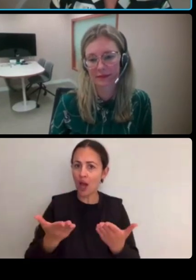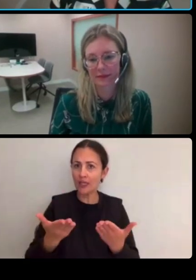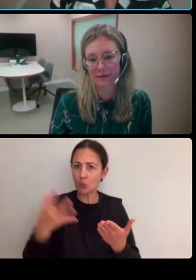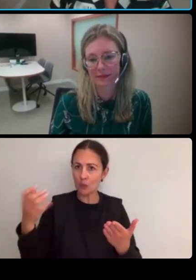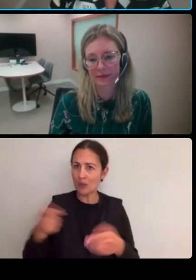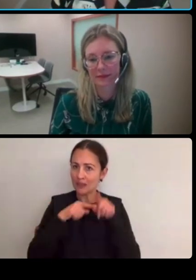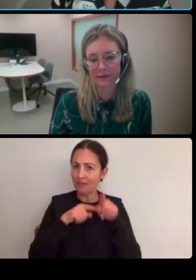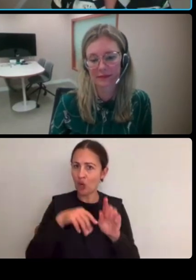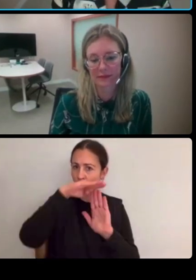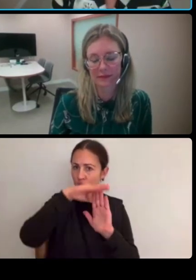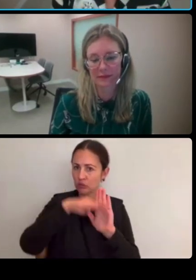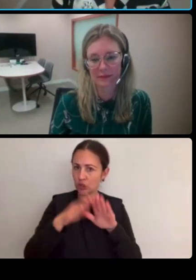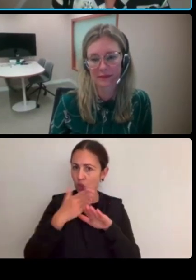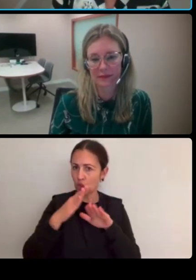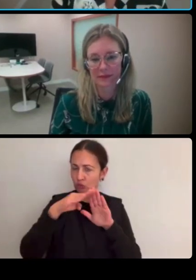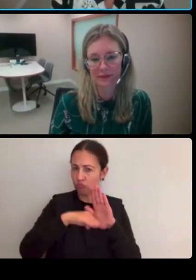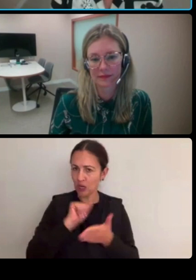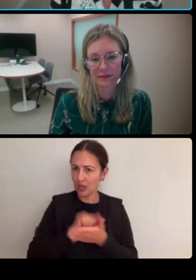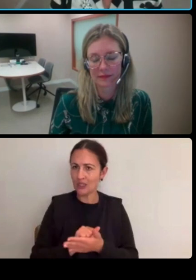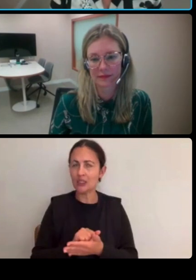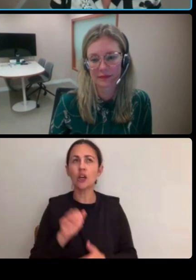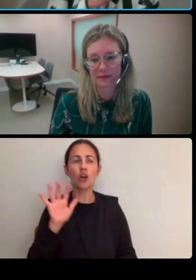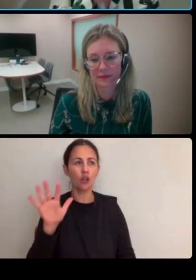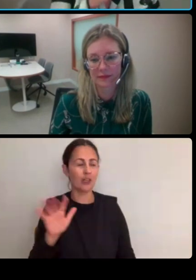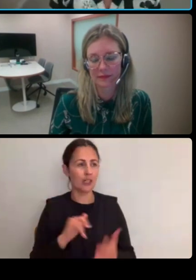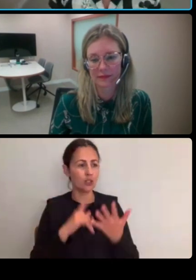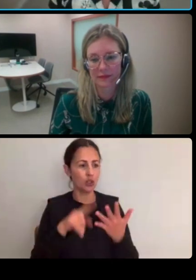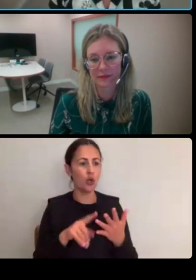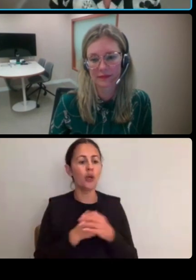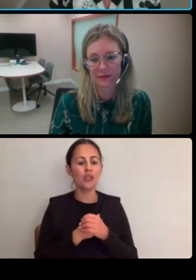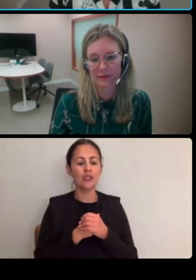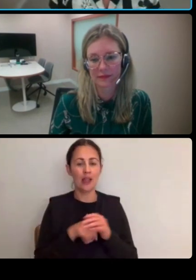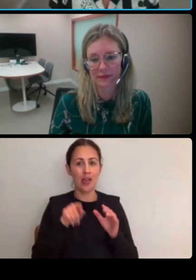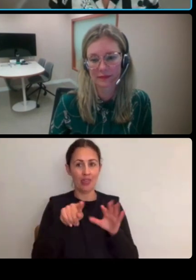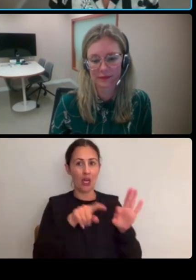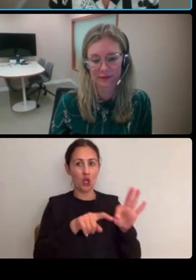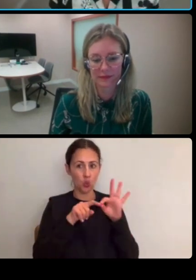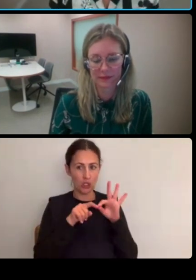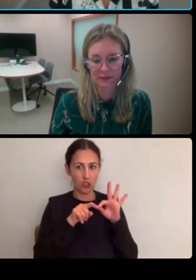requirements. So so there's